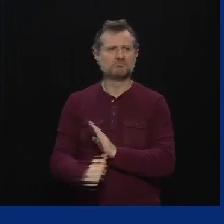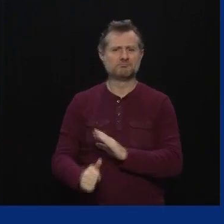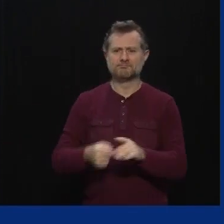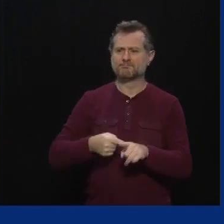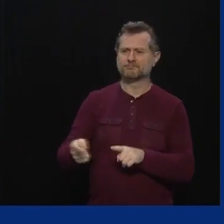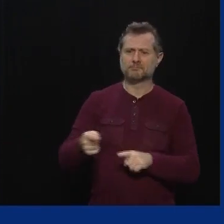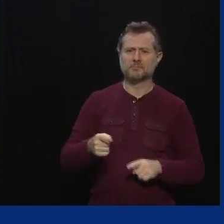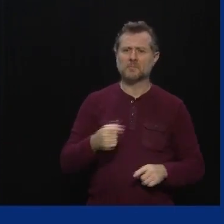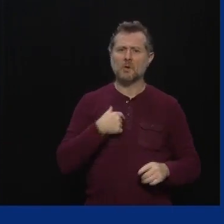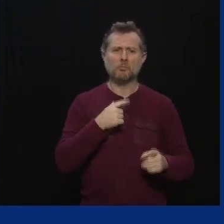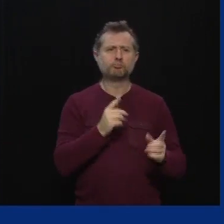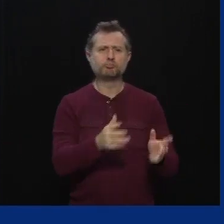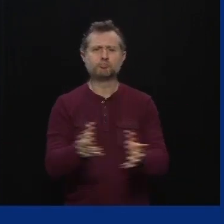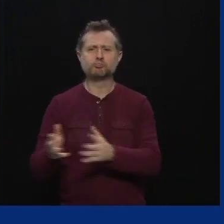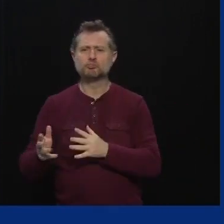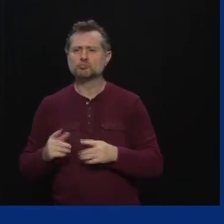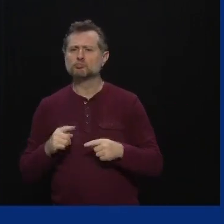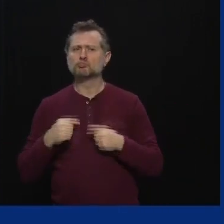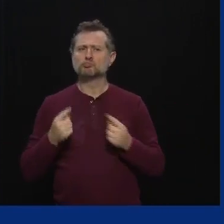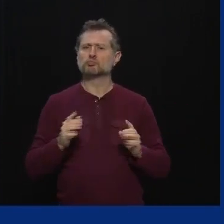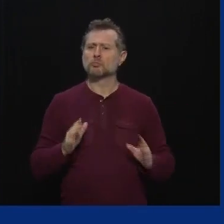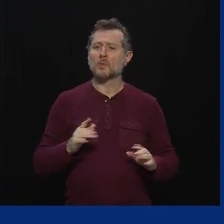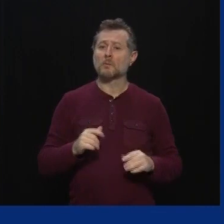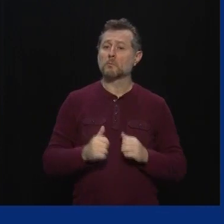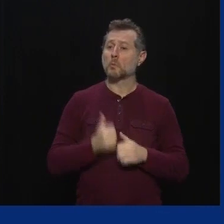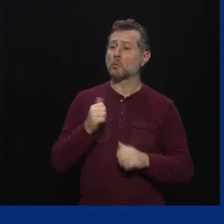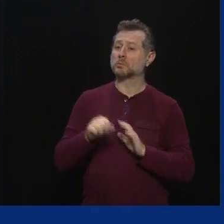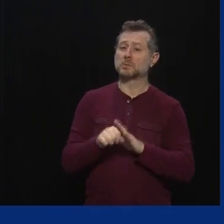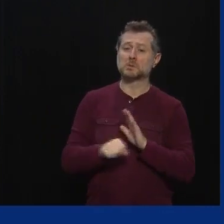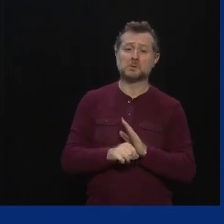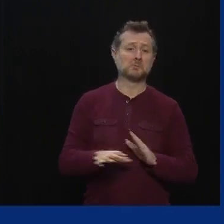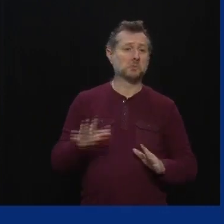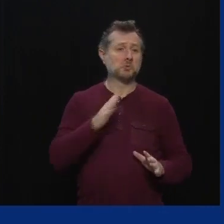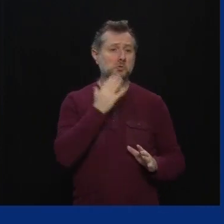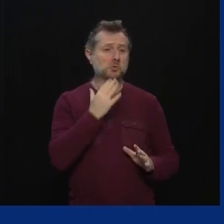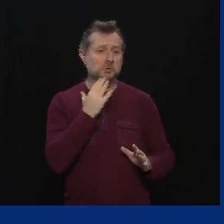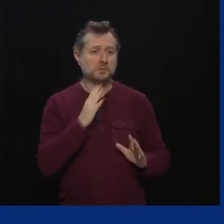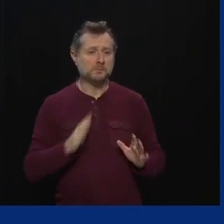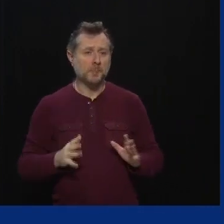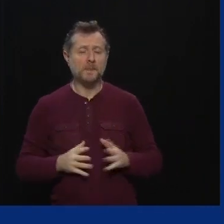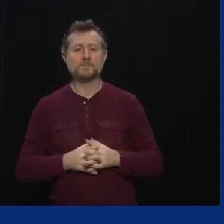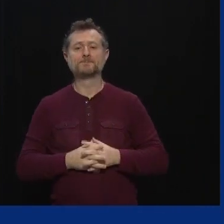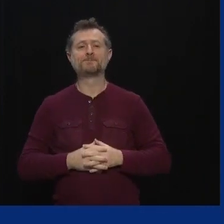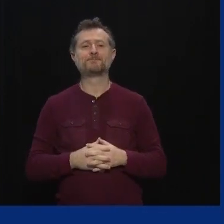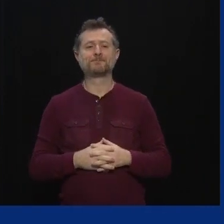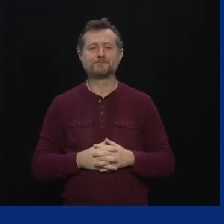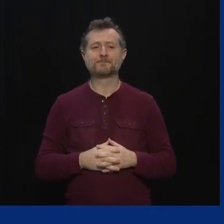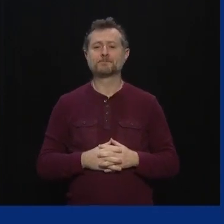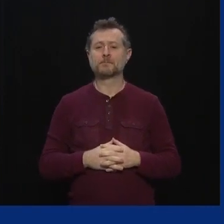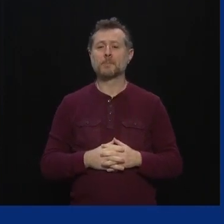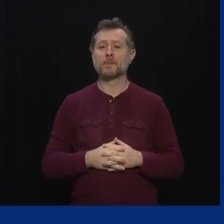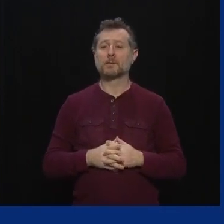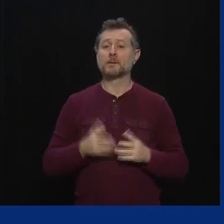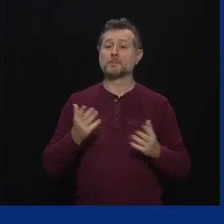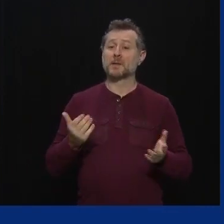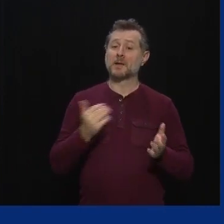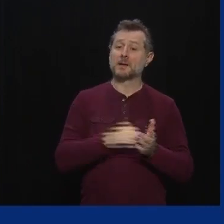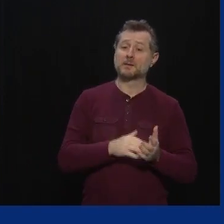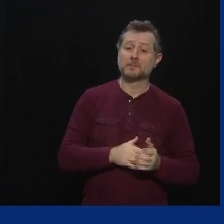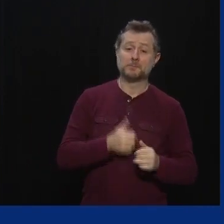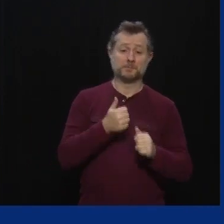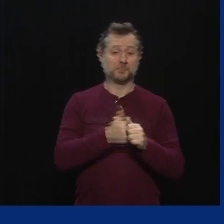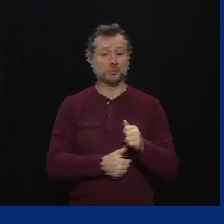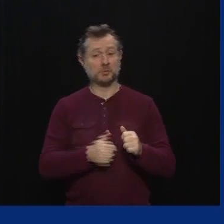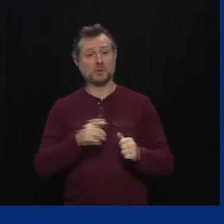out well. As you see, most of the state is in a good place. But also you talk about the numbers, percentage, per 100,000. The